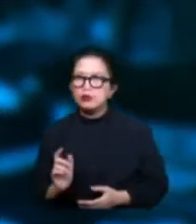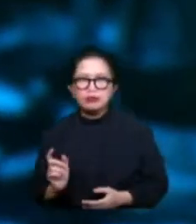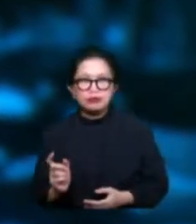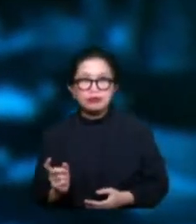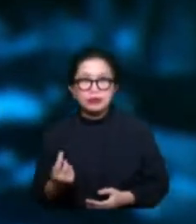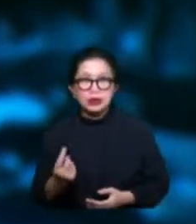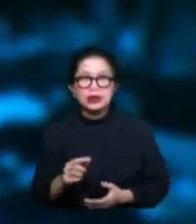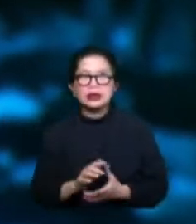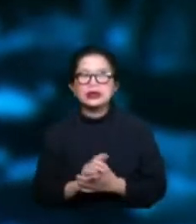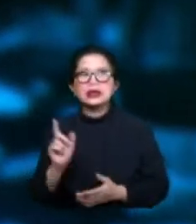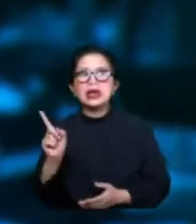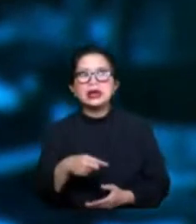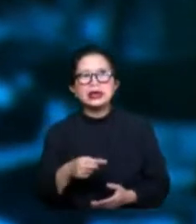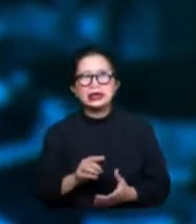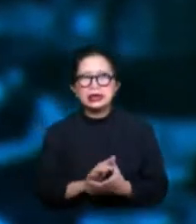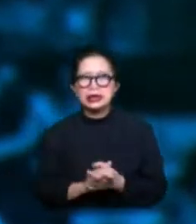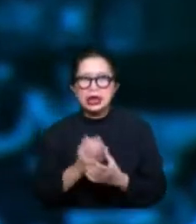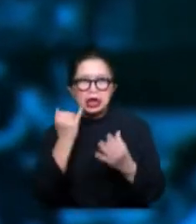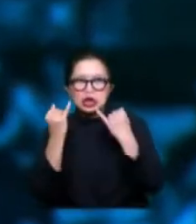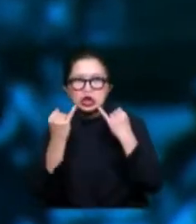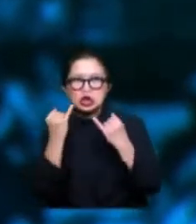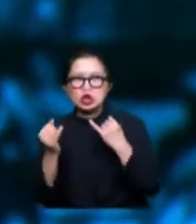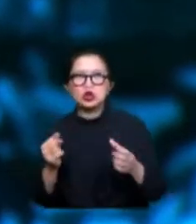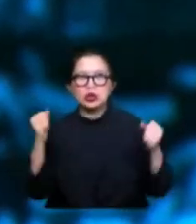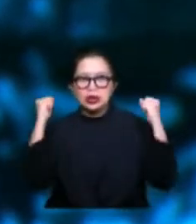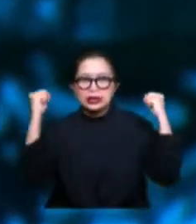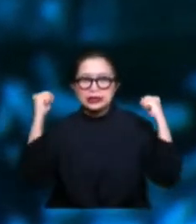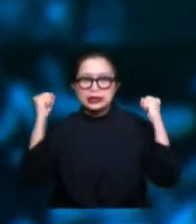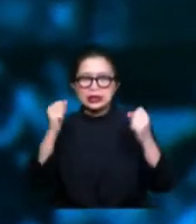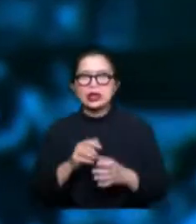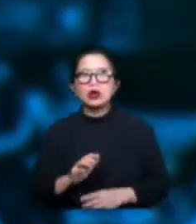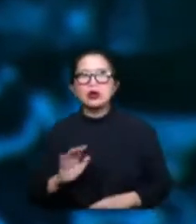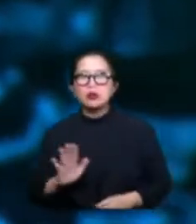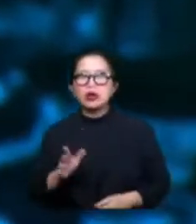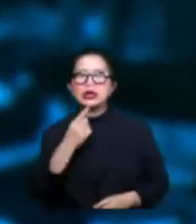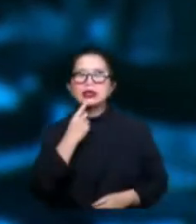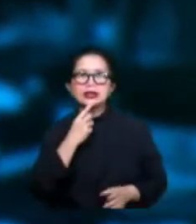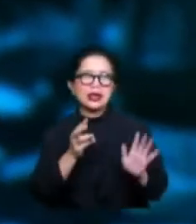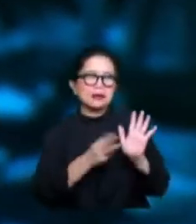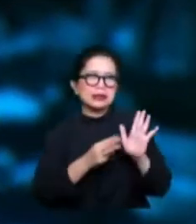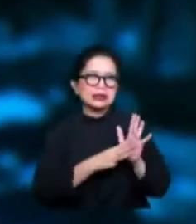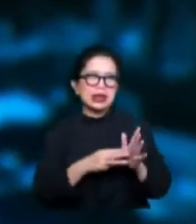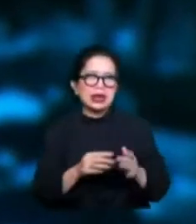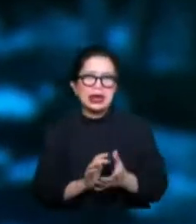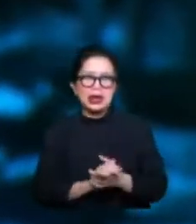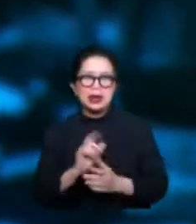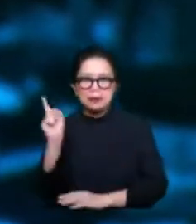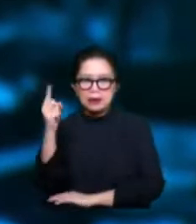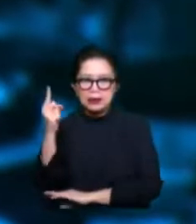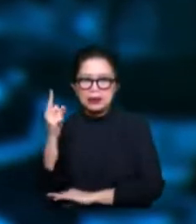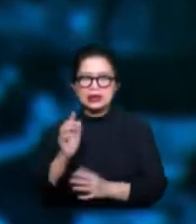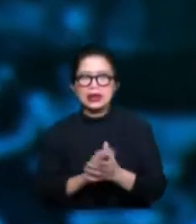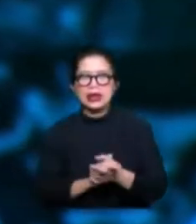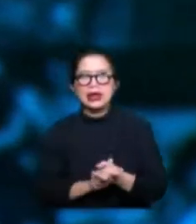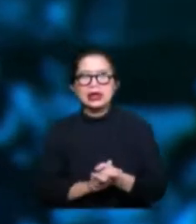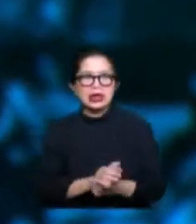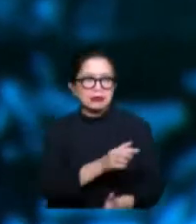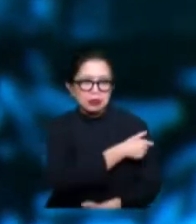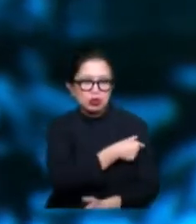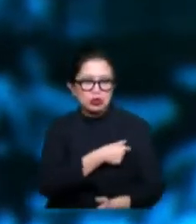in the hand of government and health worker, as a livable city is a basic right for